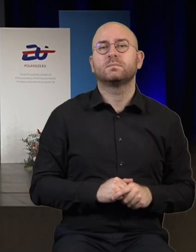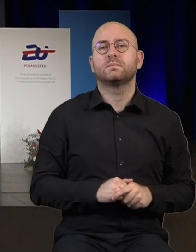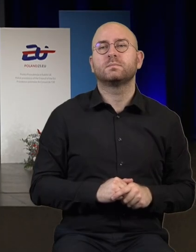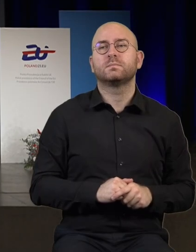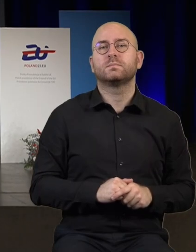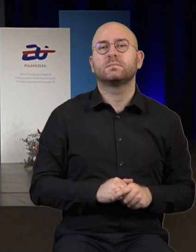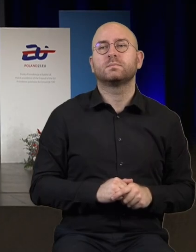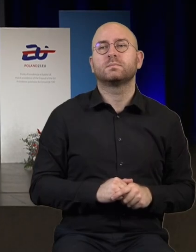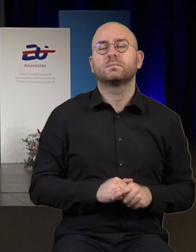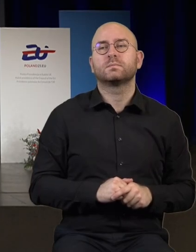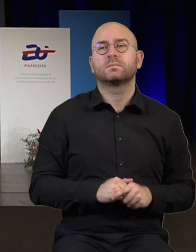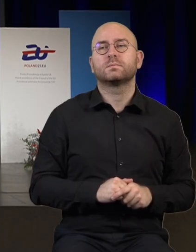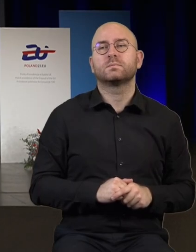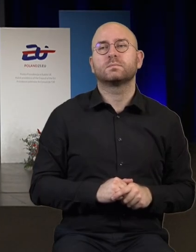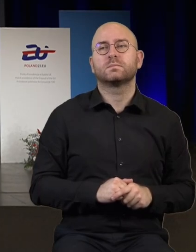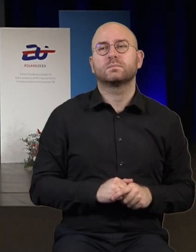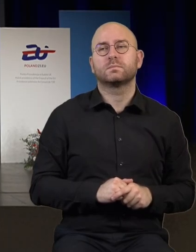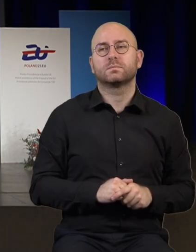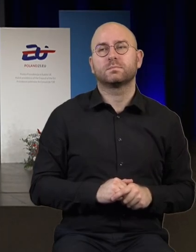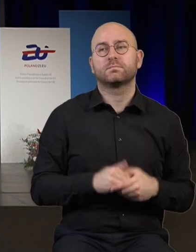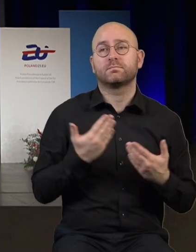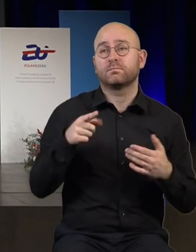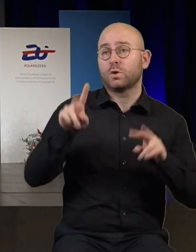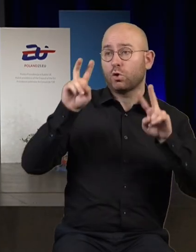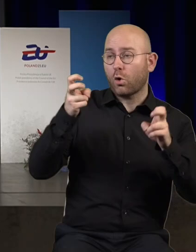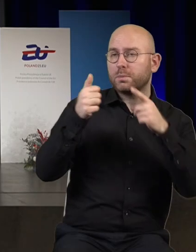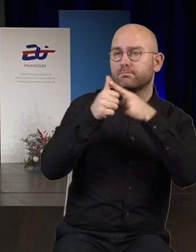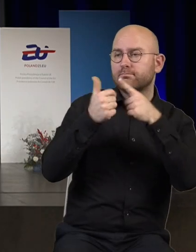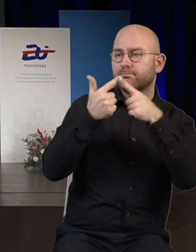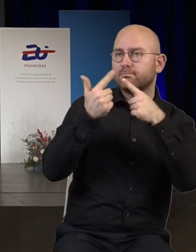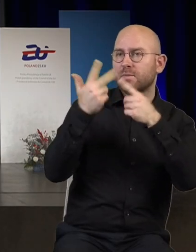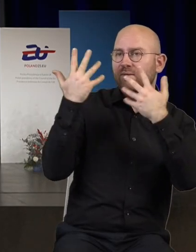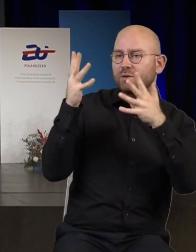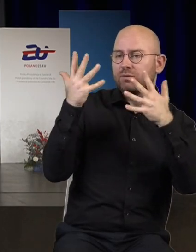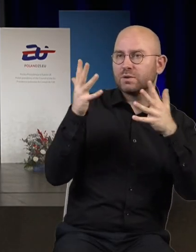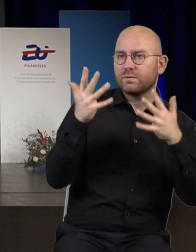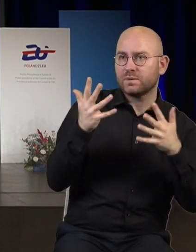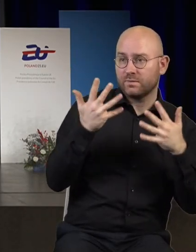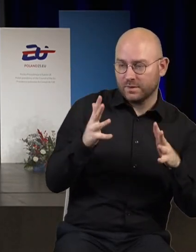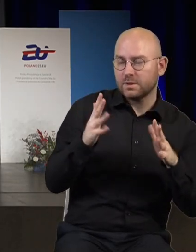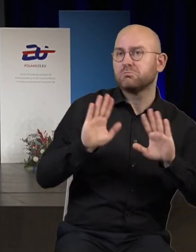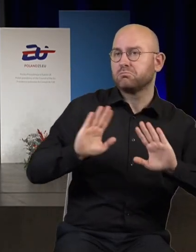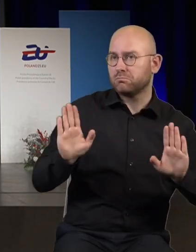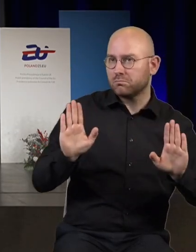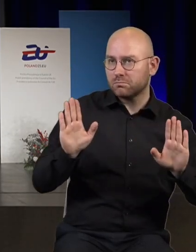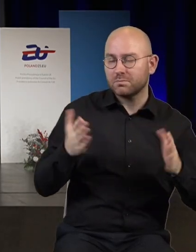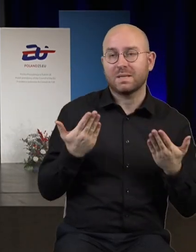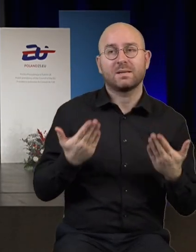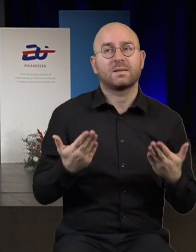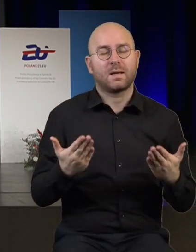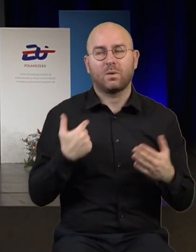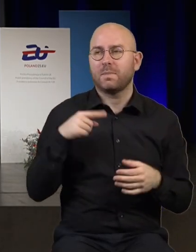like to move to the next question to Mr. Dionysis Smoleń, because of course